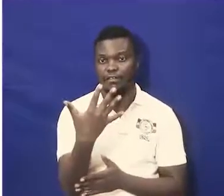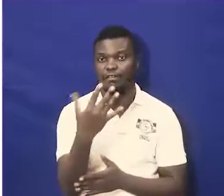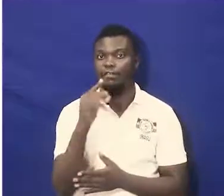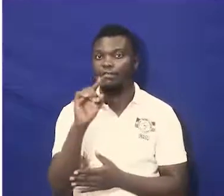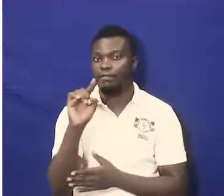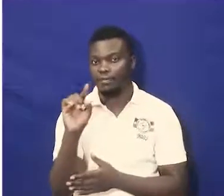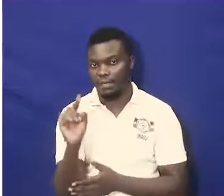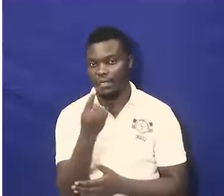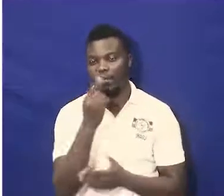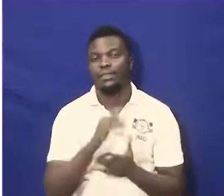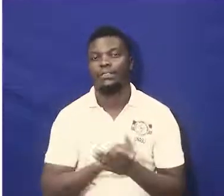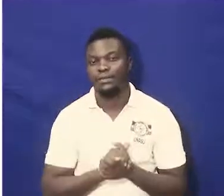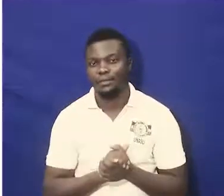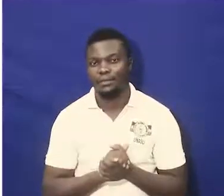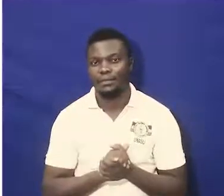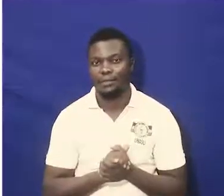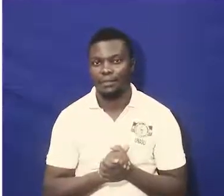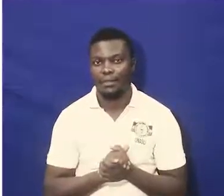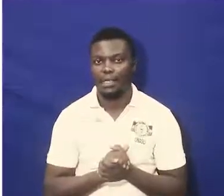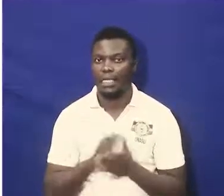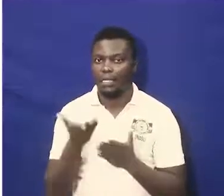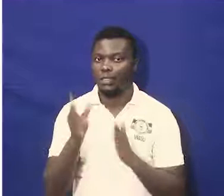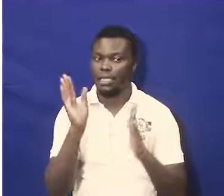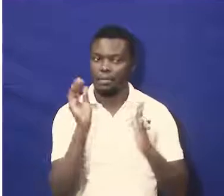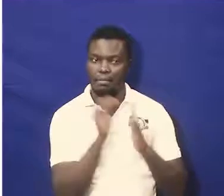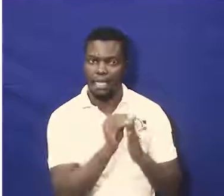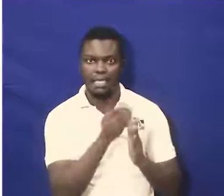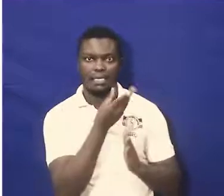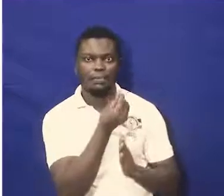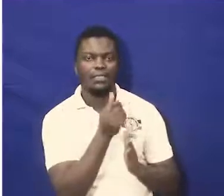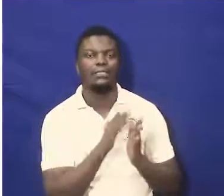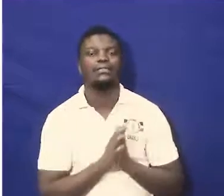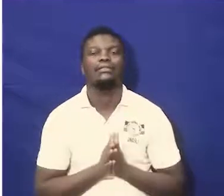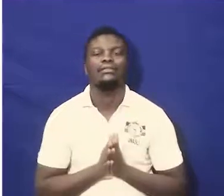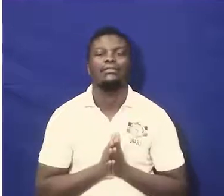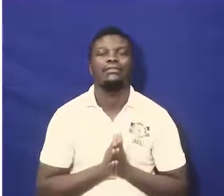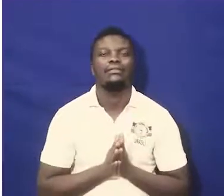65,000 as our marked price.